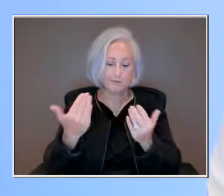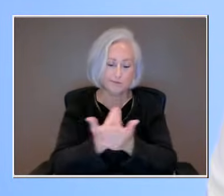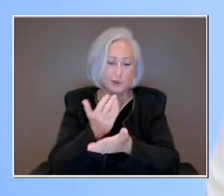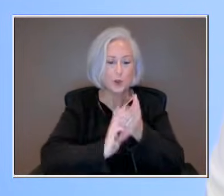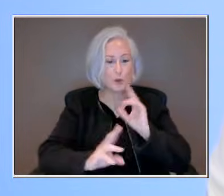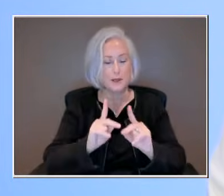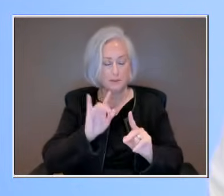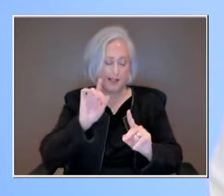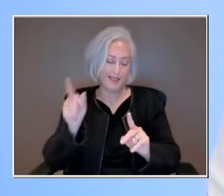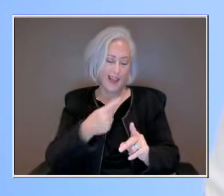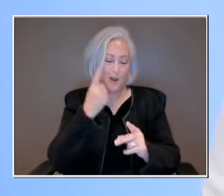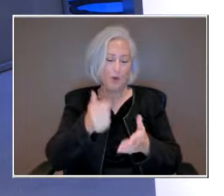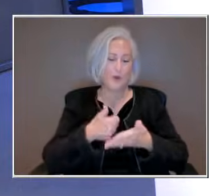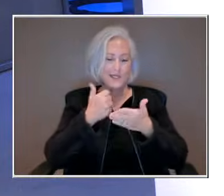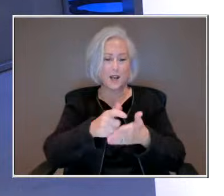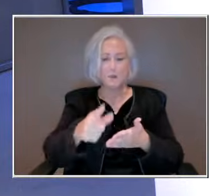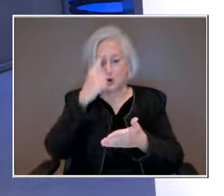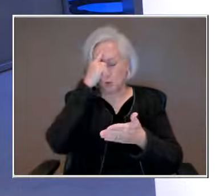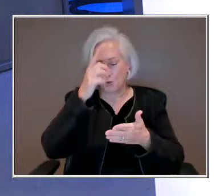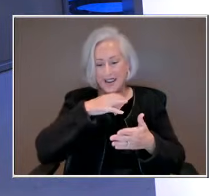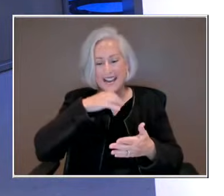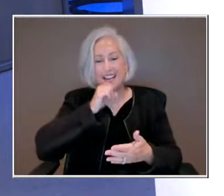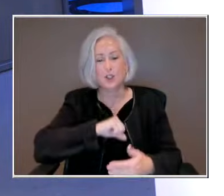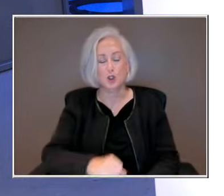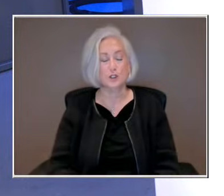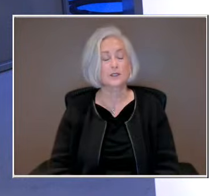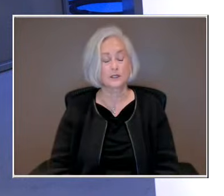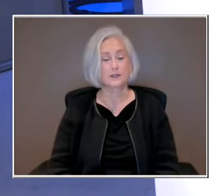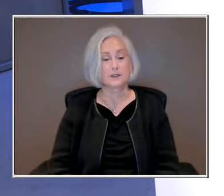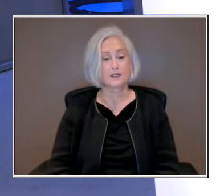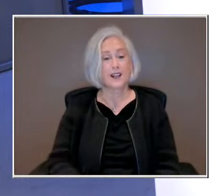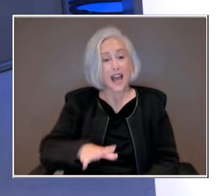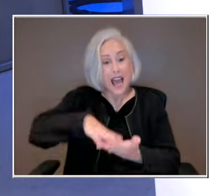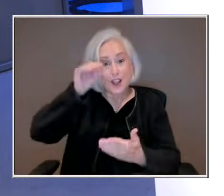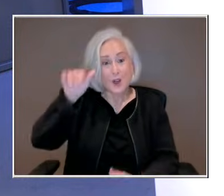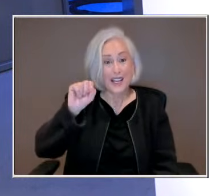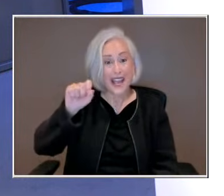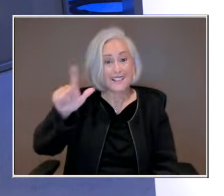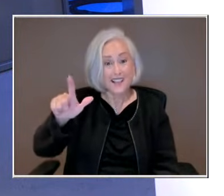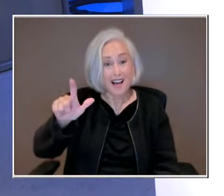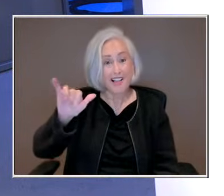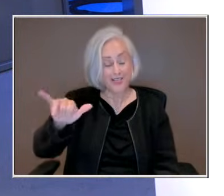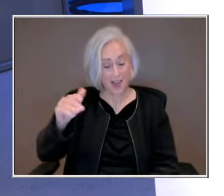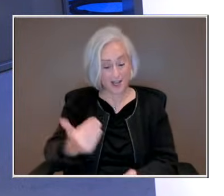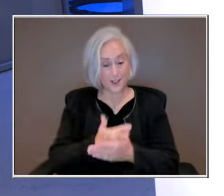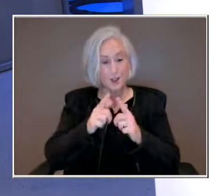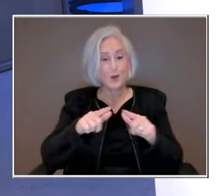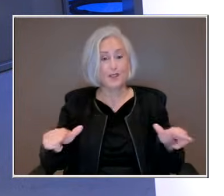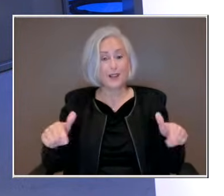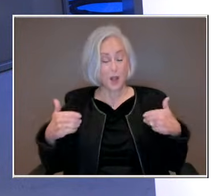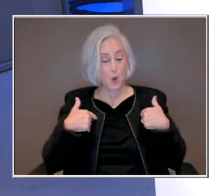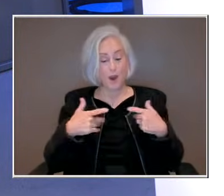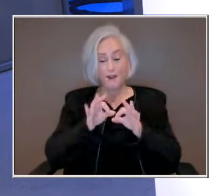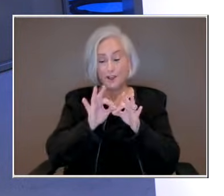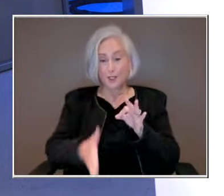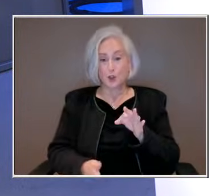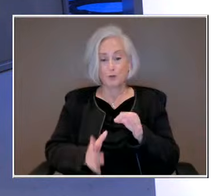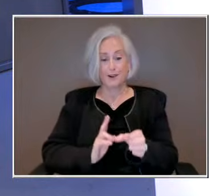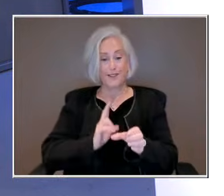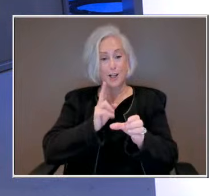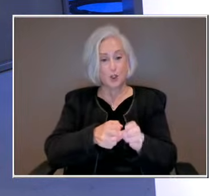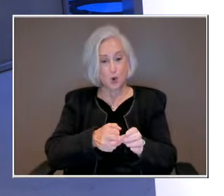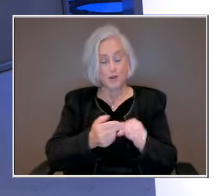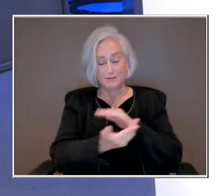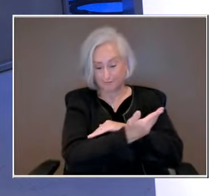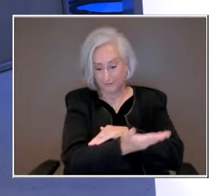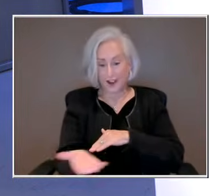with your brain as you age. And even learning ASL as a new language. We have a signer that joins our programs every morning,